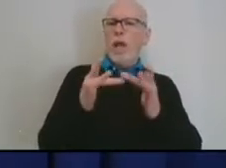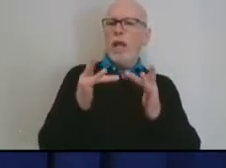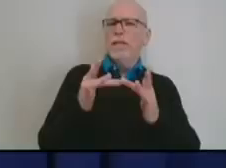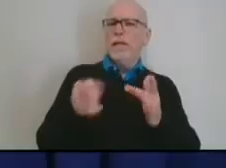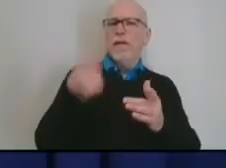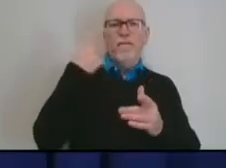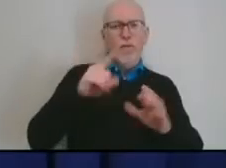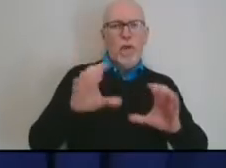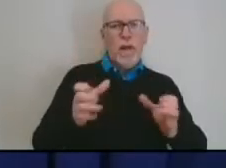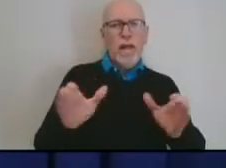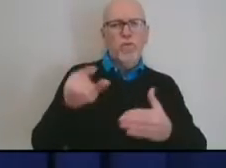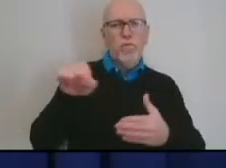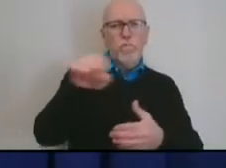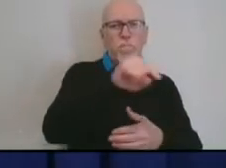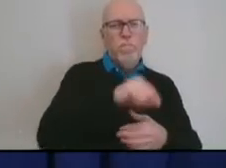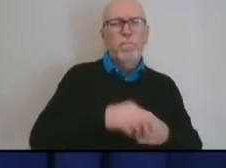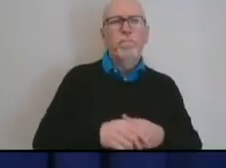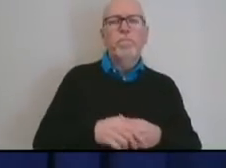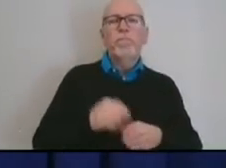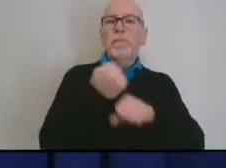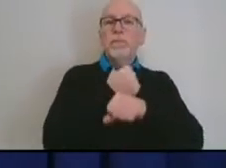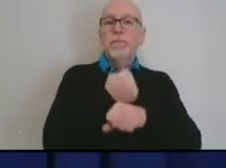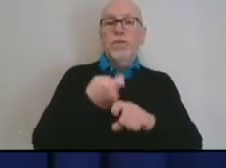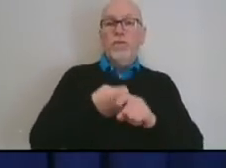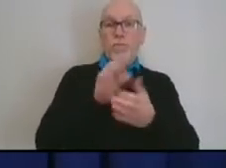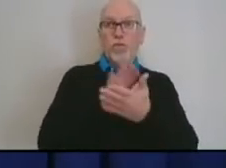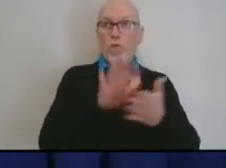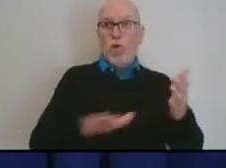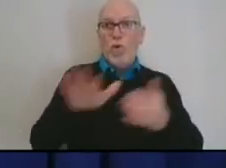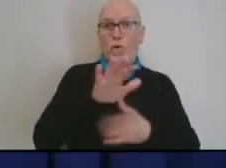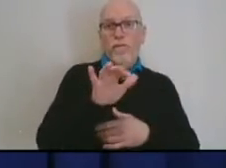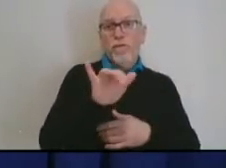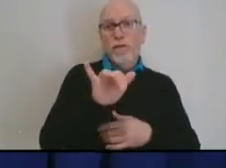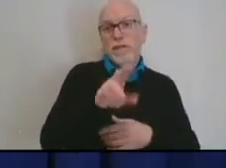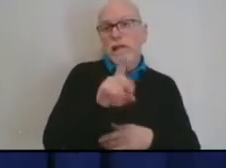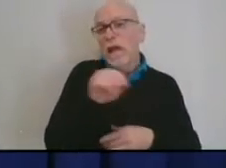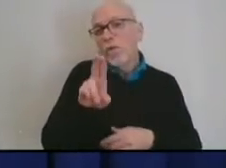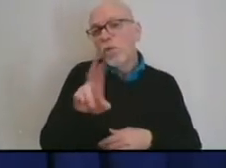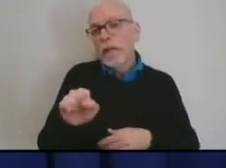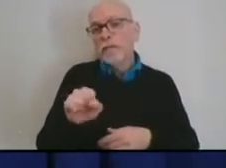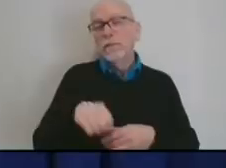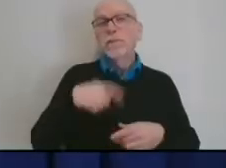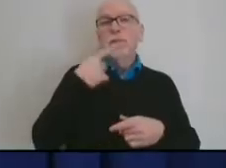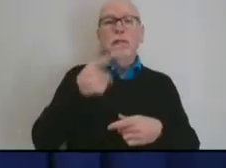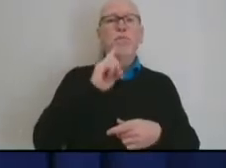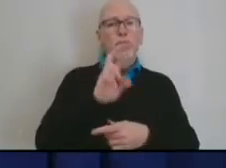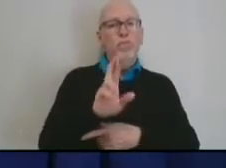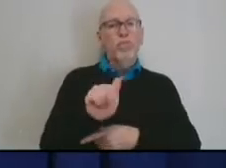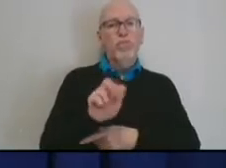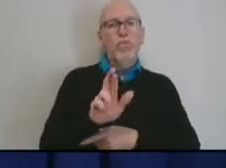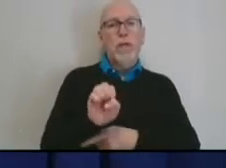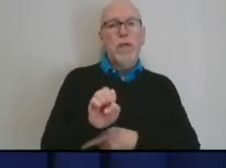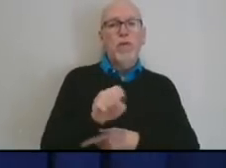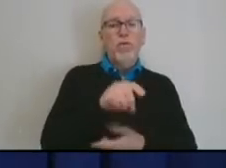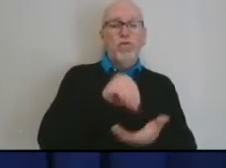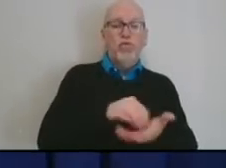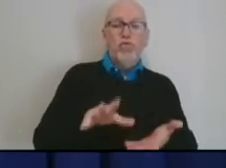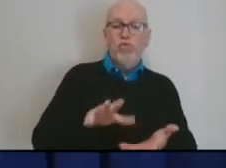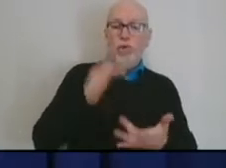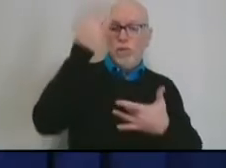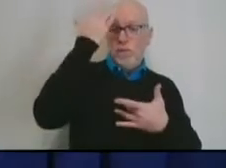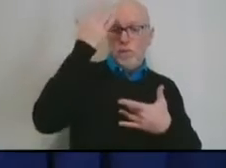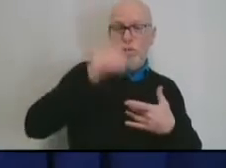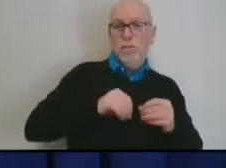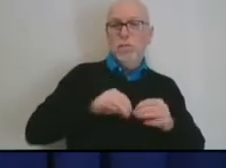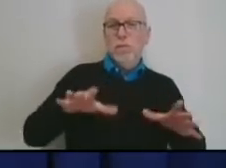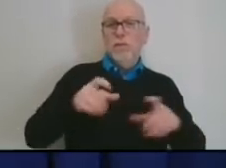only. Data from individual schools in the state and across the U.S. indicate that it is rare for student infections to occur from